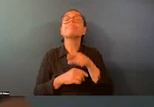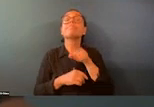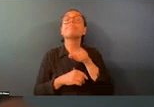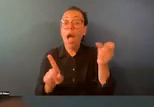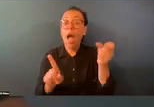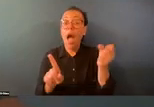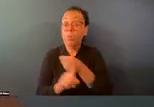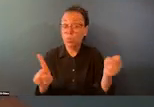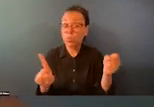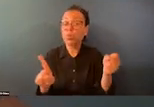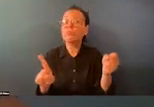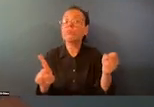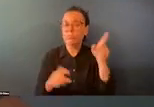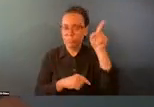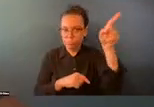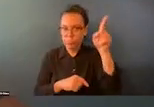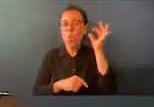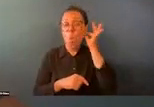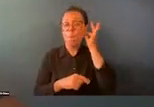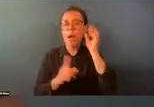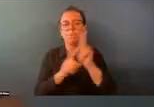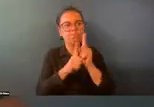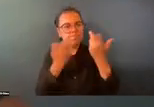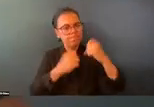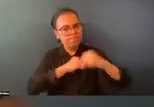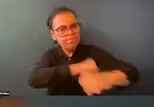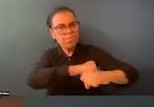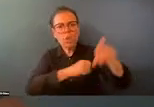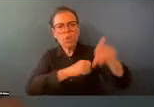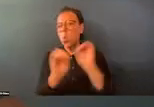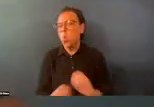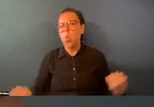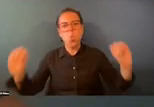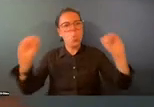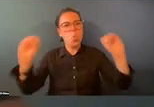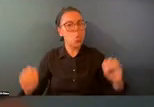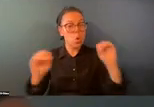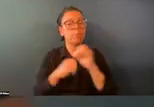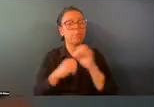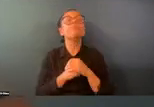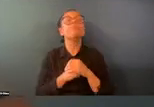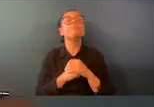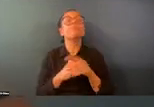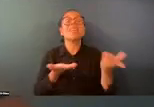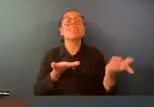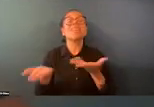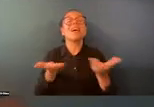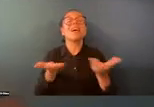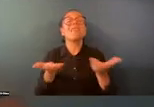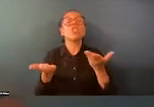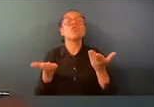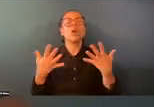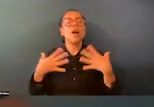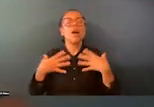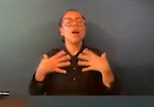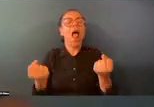violence, and damage to healthcare capacity and infrastructure. Therefore, ensuring there are comprehensive health